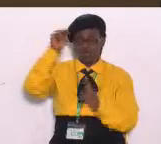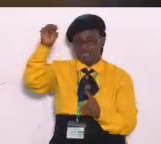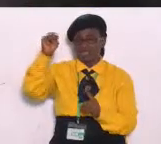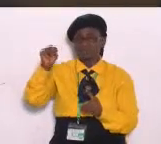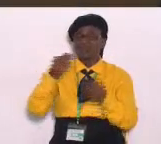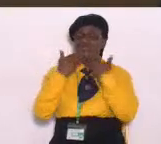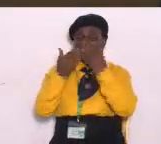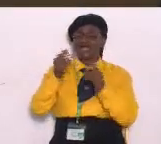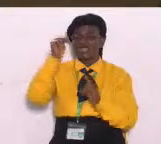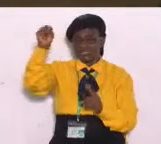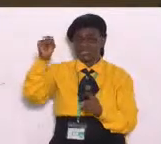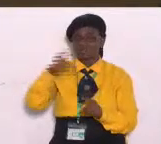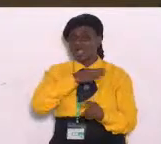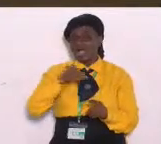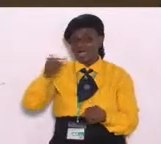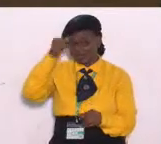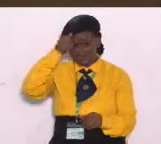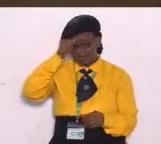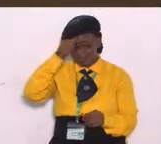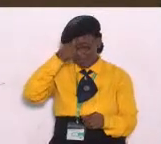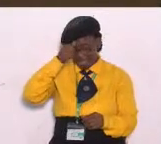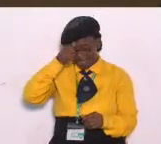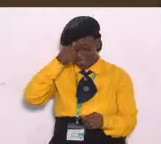And remind him,